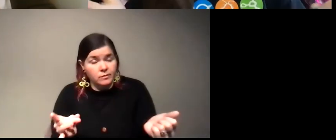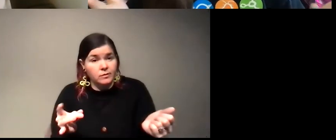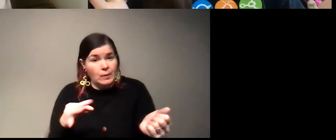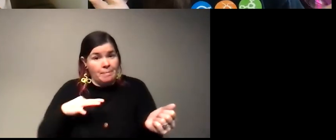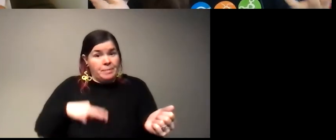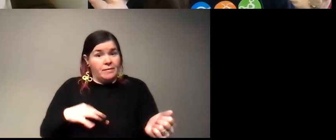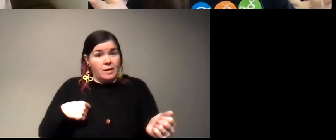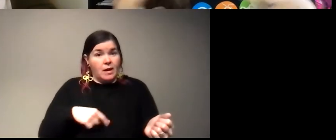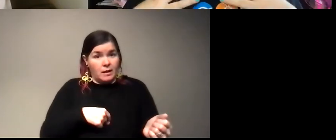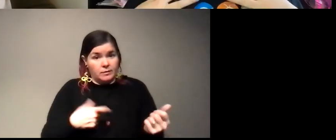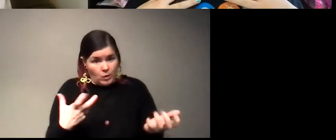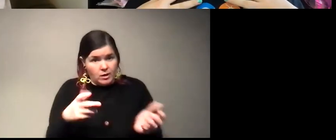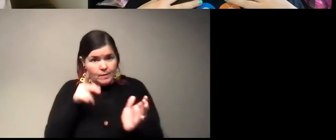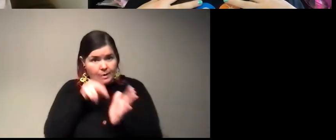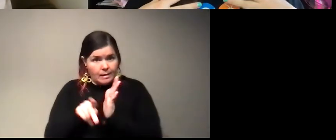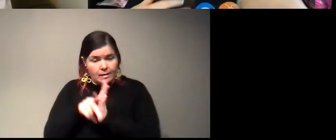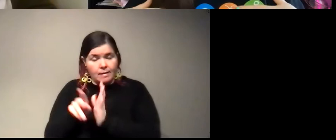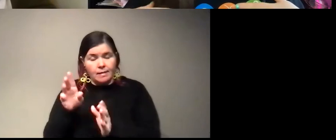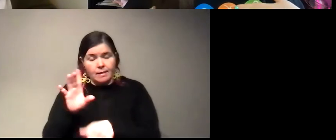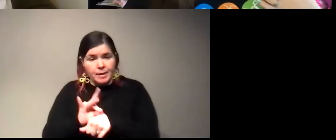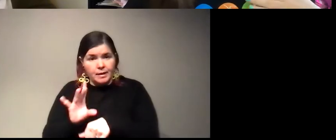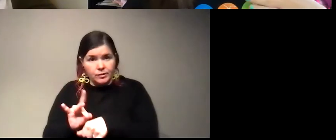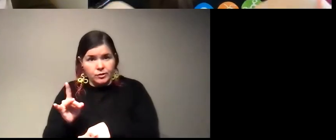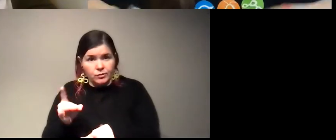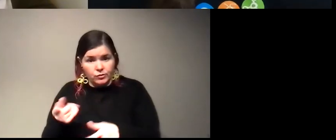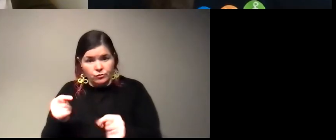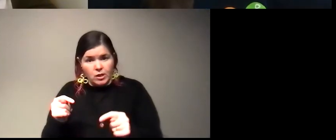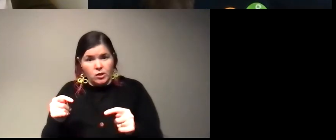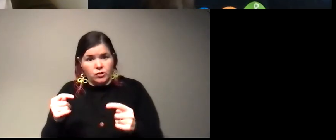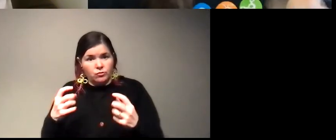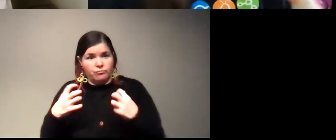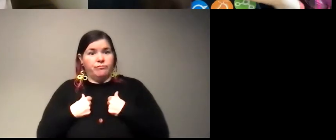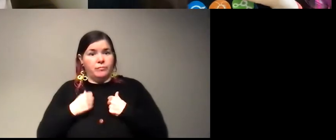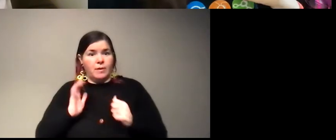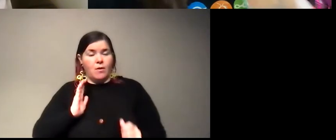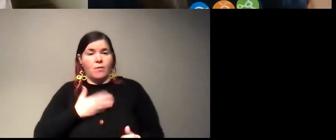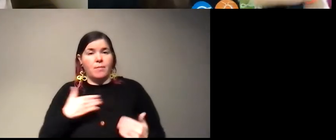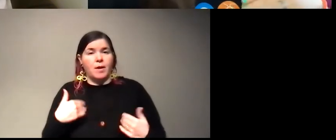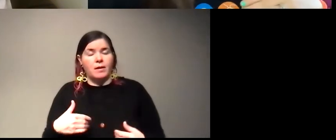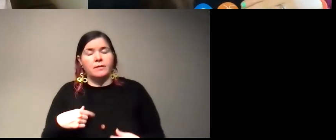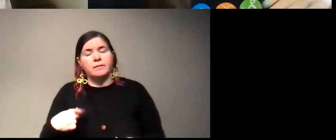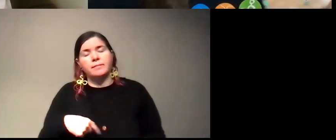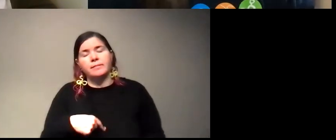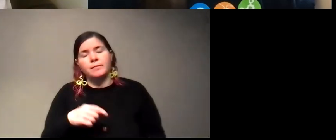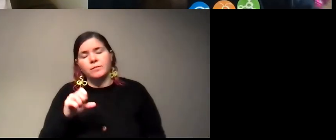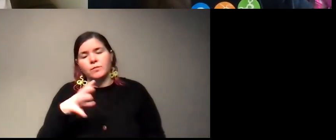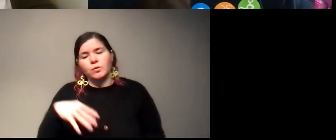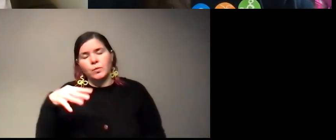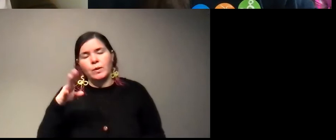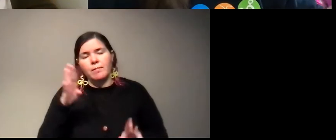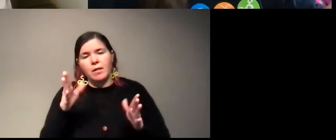when we're trying to kill bacteria that might want to take over our bodies. And so we were biologists, we were squid biologists